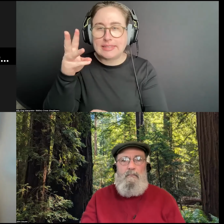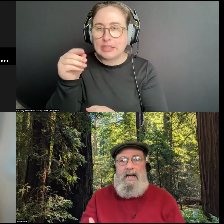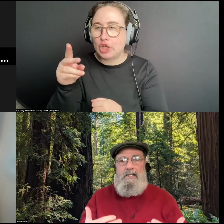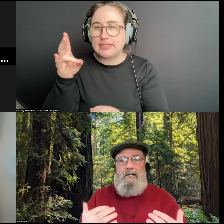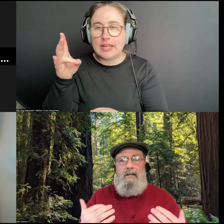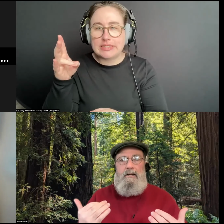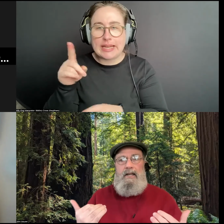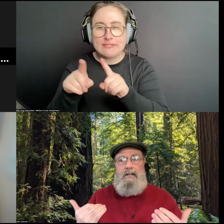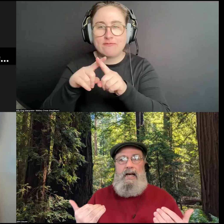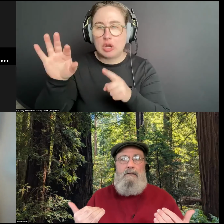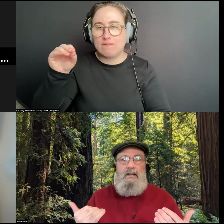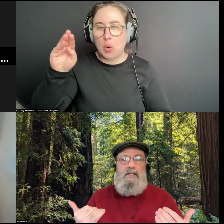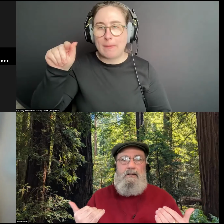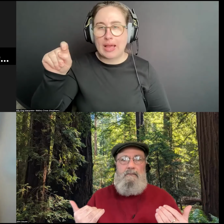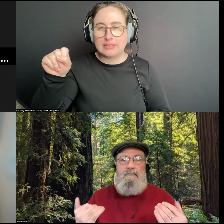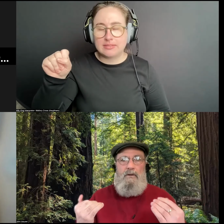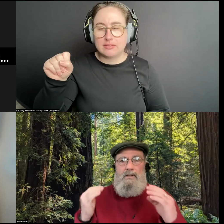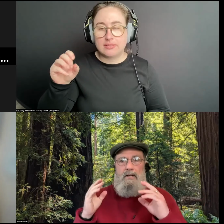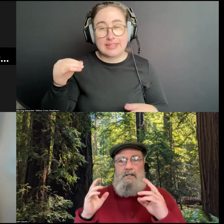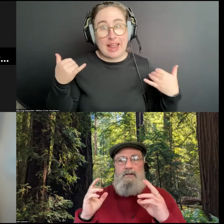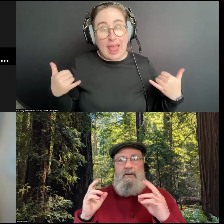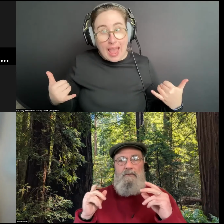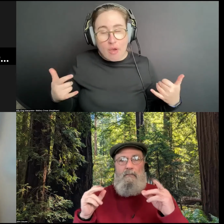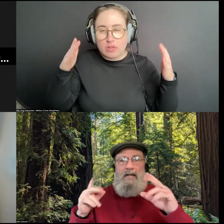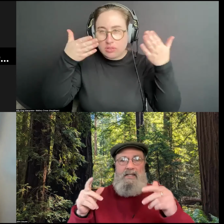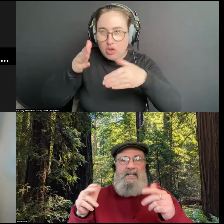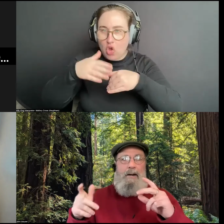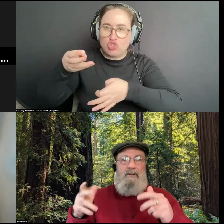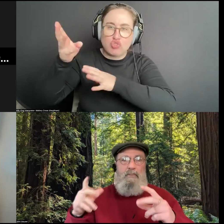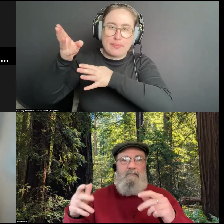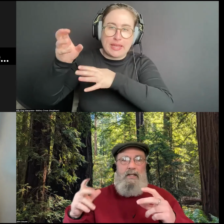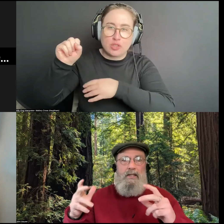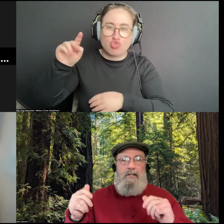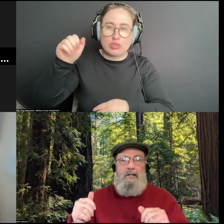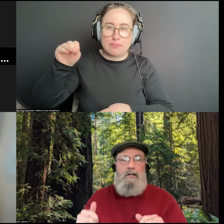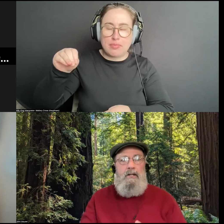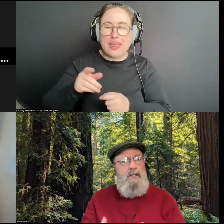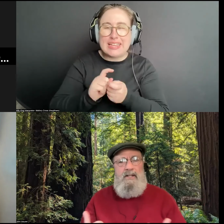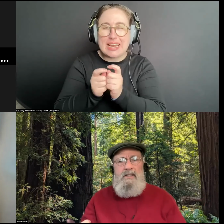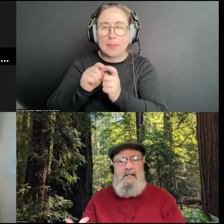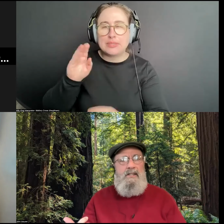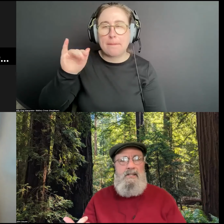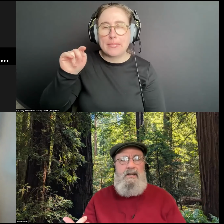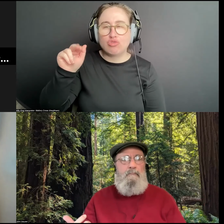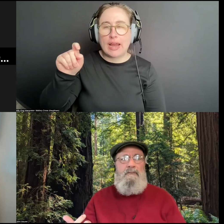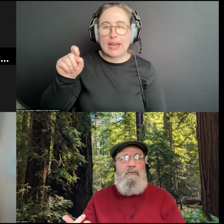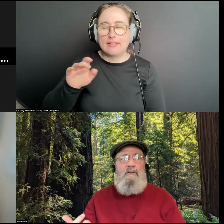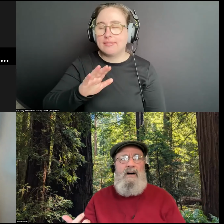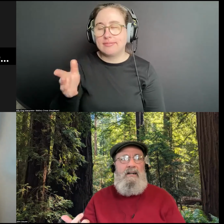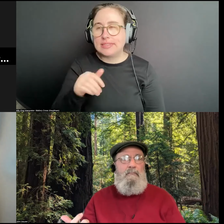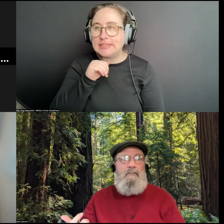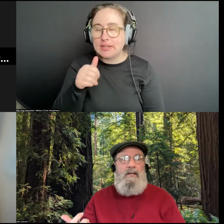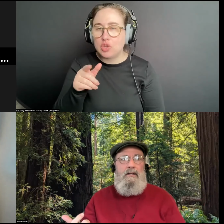different formats. And nowadays they're focused on the streaming formats, adaptive bitrate things. So it doesn't exist as an